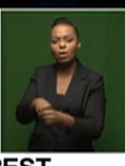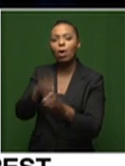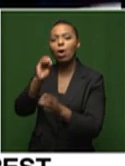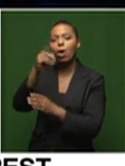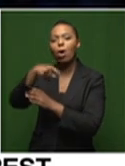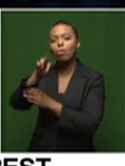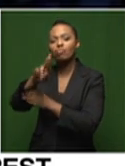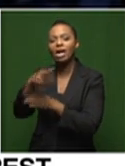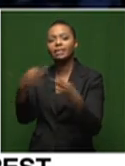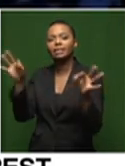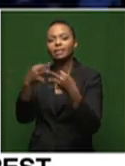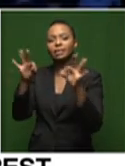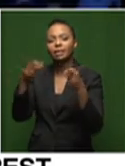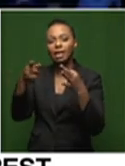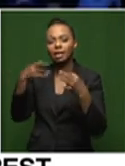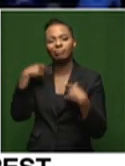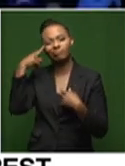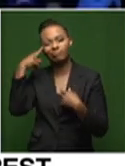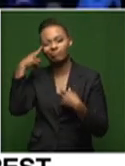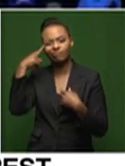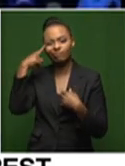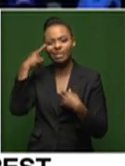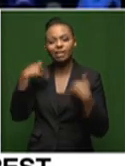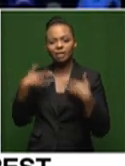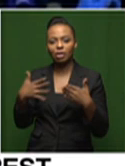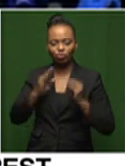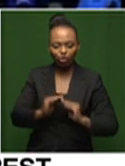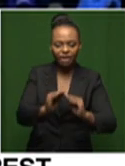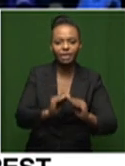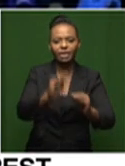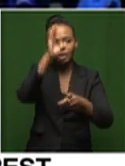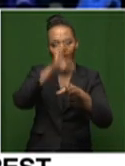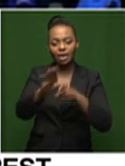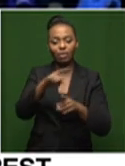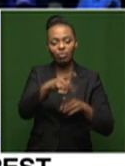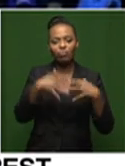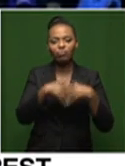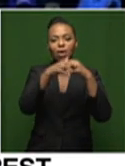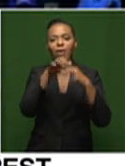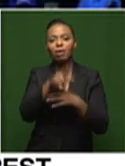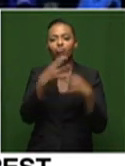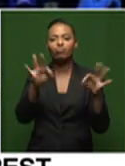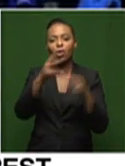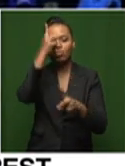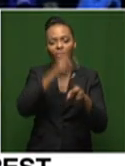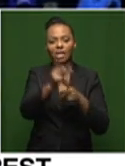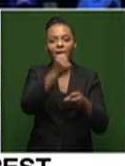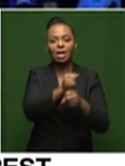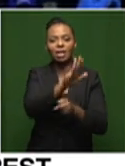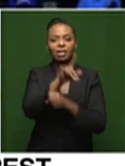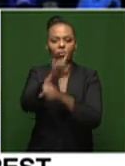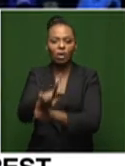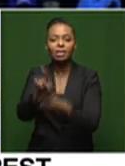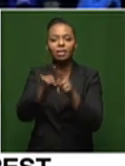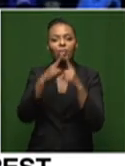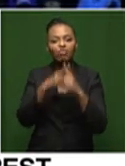her career teaching music instead. Khumalo began singing professionally in 1991 and quickly rose in stature,